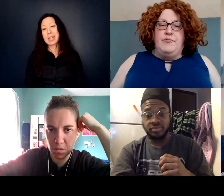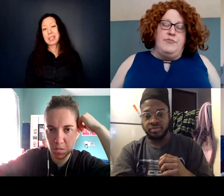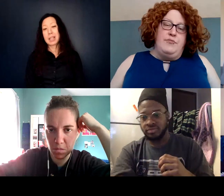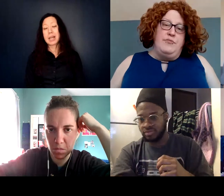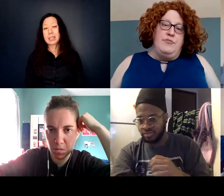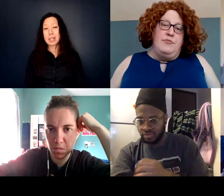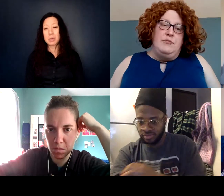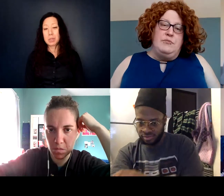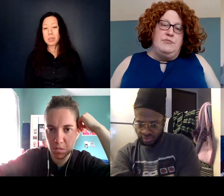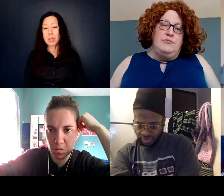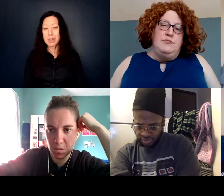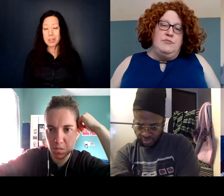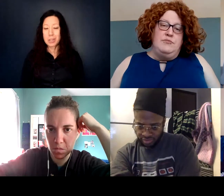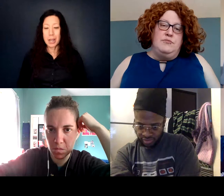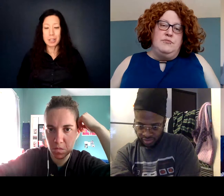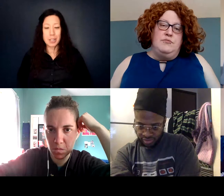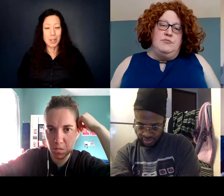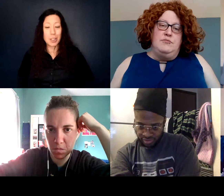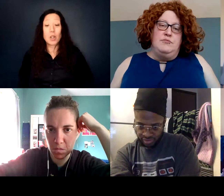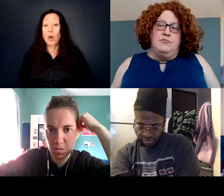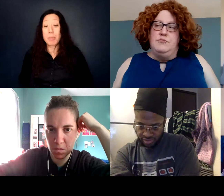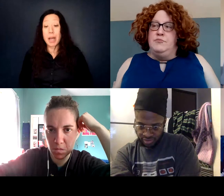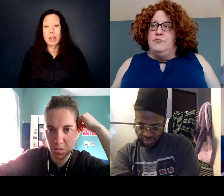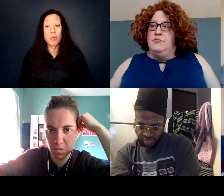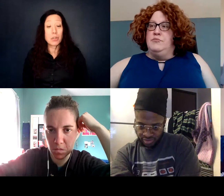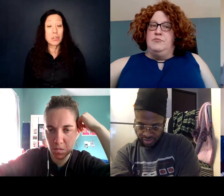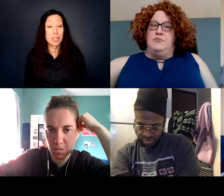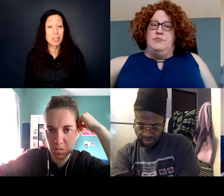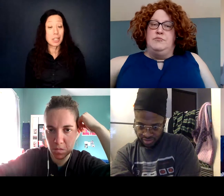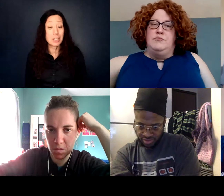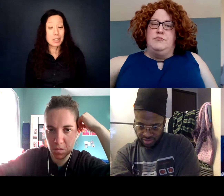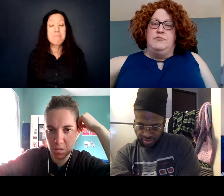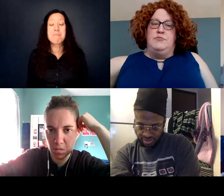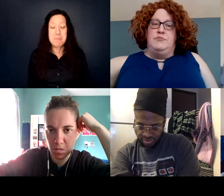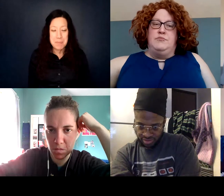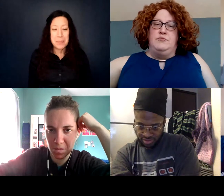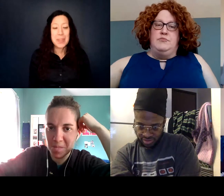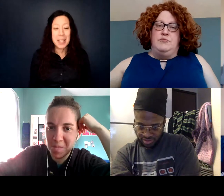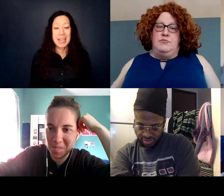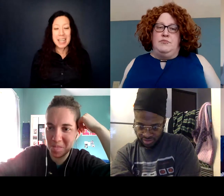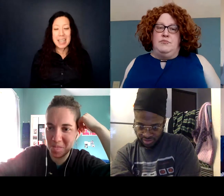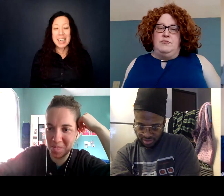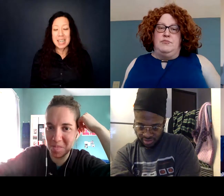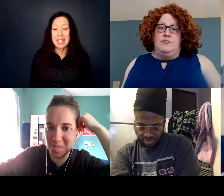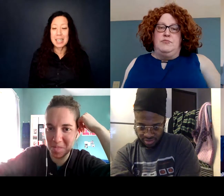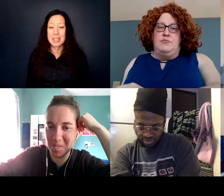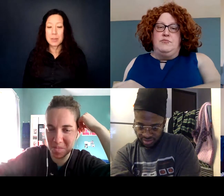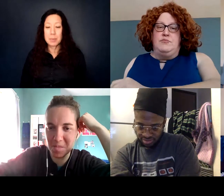with ASLAS, and it was sign is actually going back and forth a little contentiously.